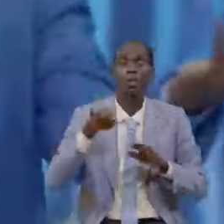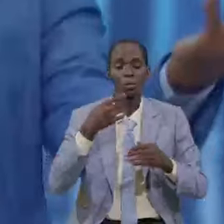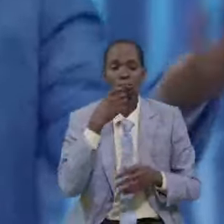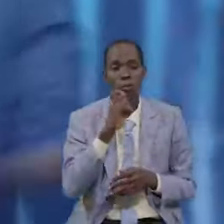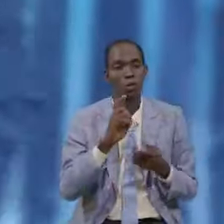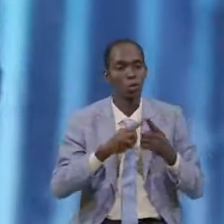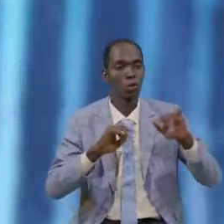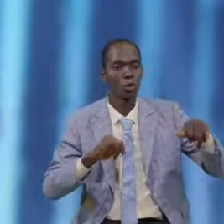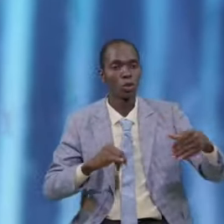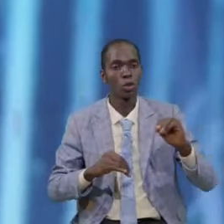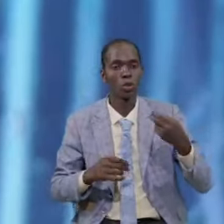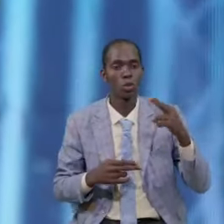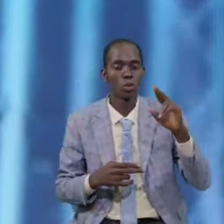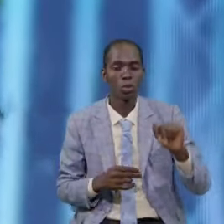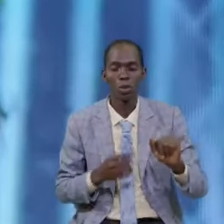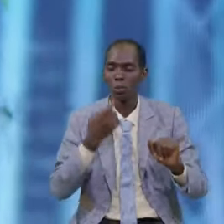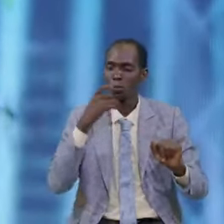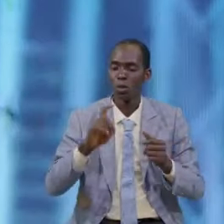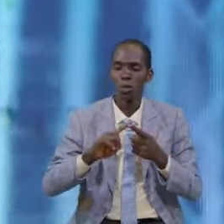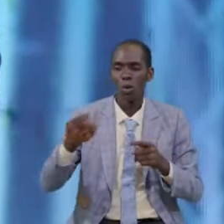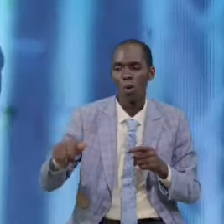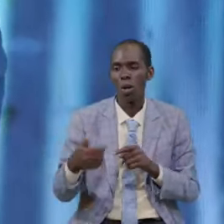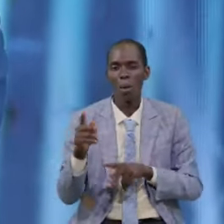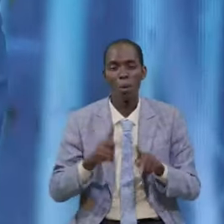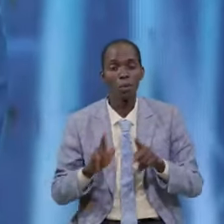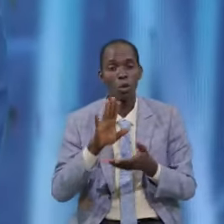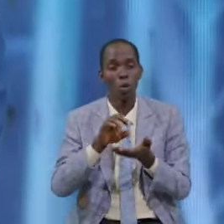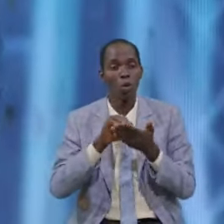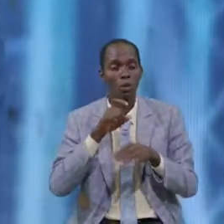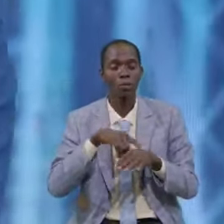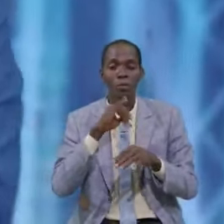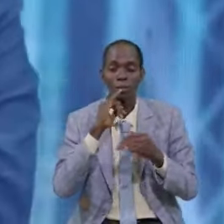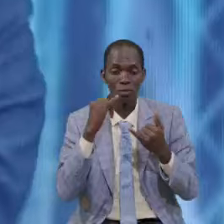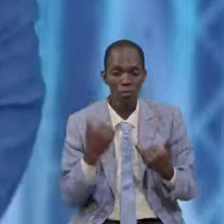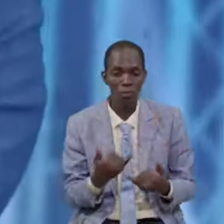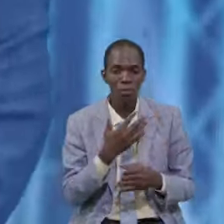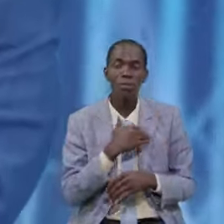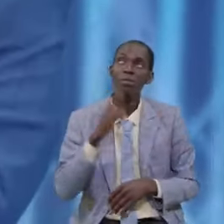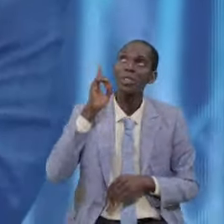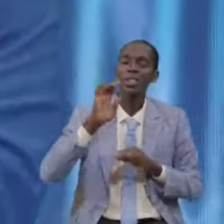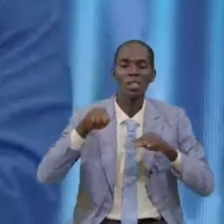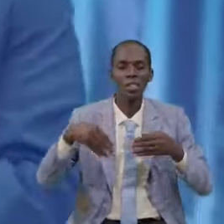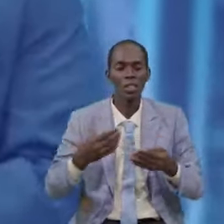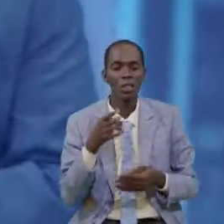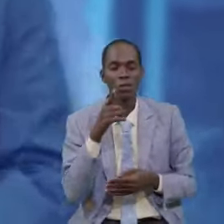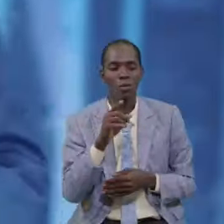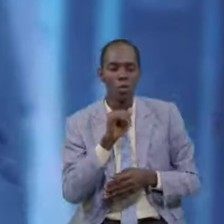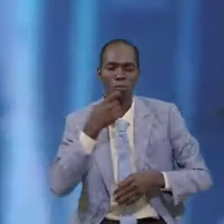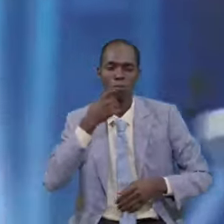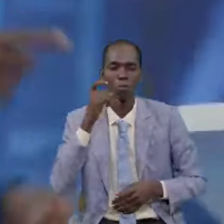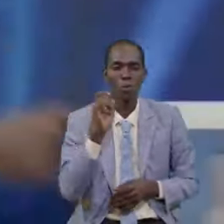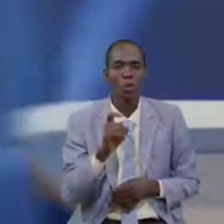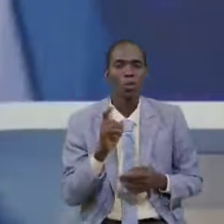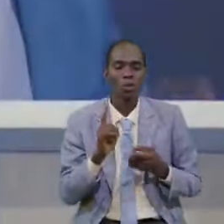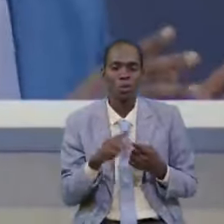your time has now come, and he gives you a charge to be ignited for glory. And